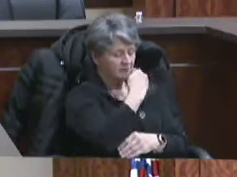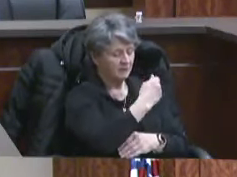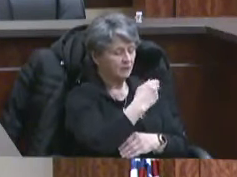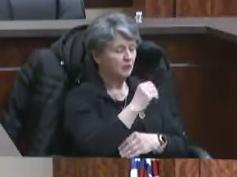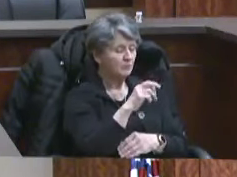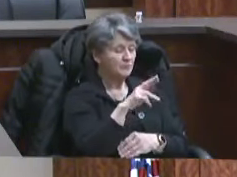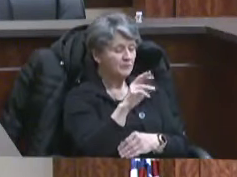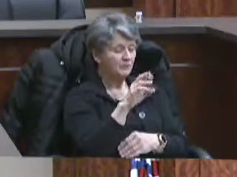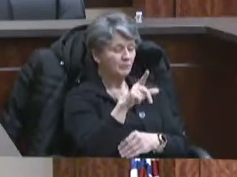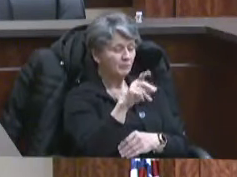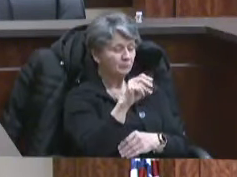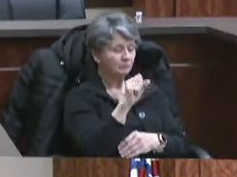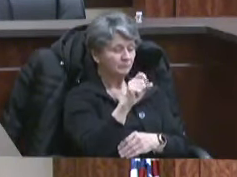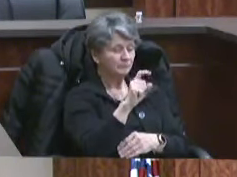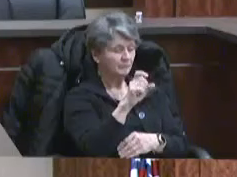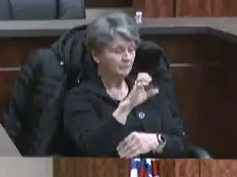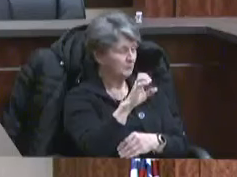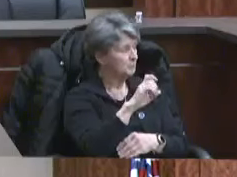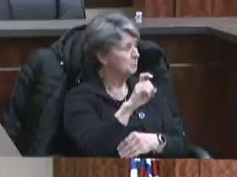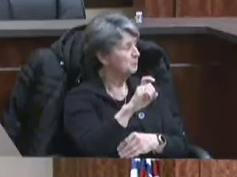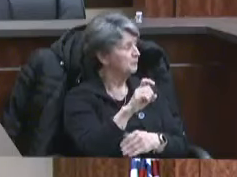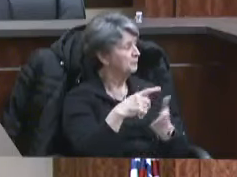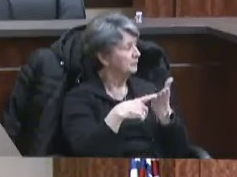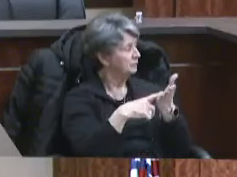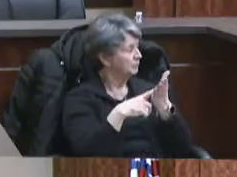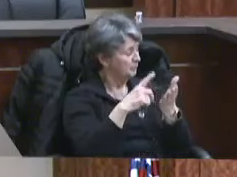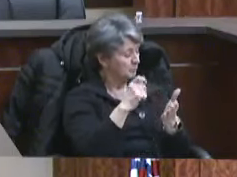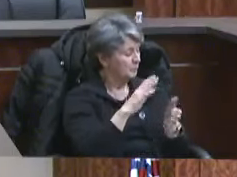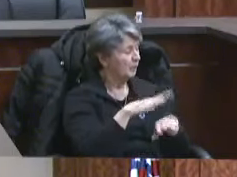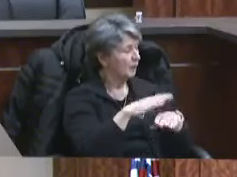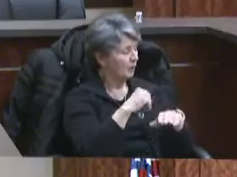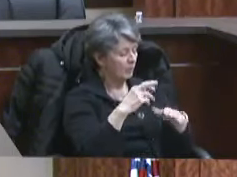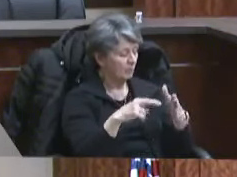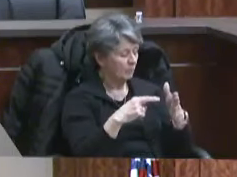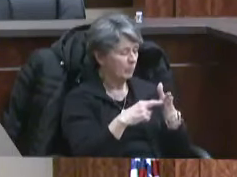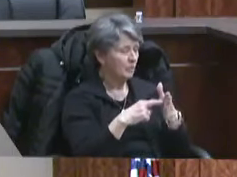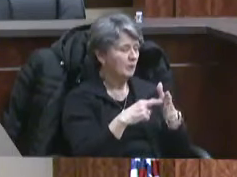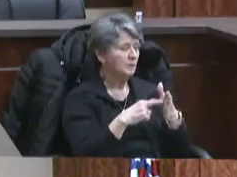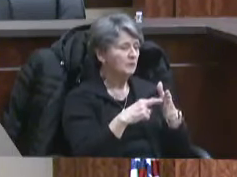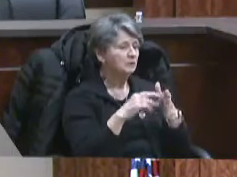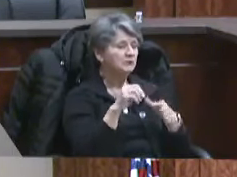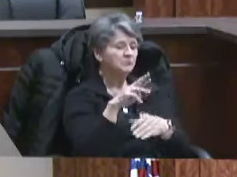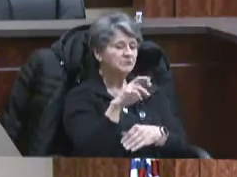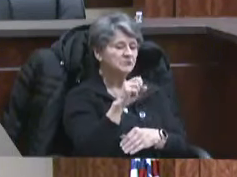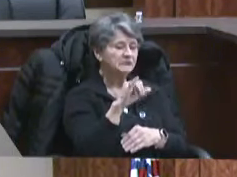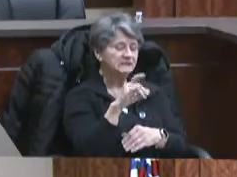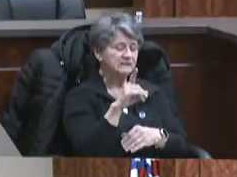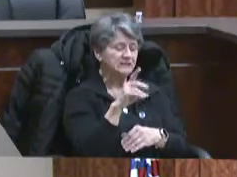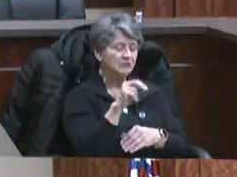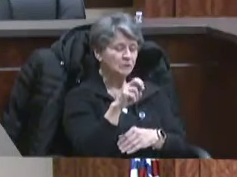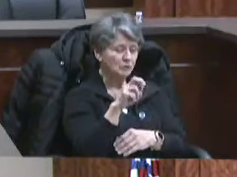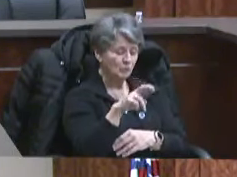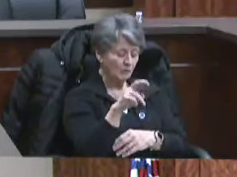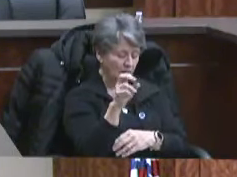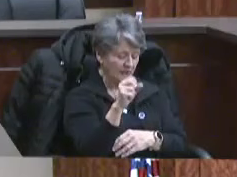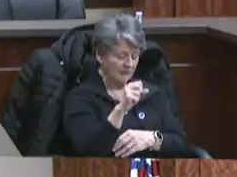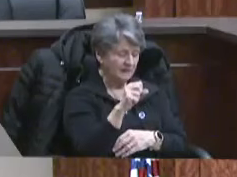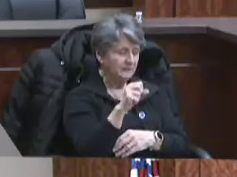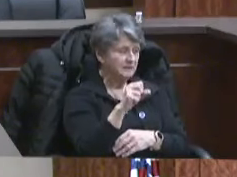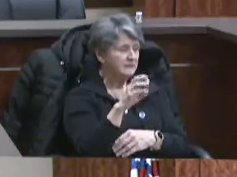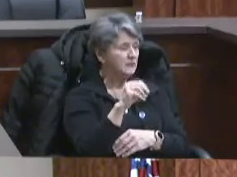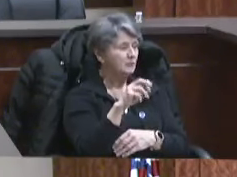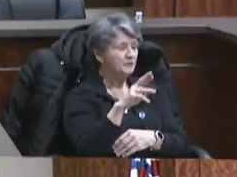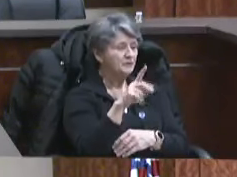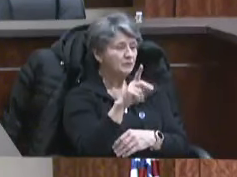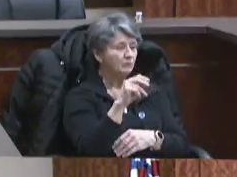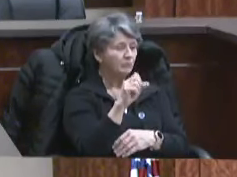Leszcz. Any discussion? Ms. Rao, please call the roll. Mr. Sydnor? Yes. Yes. Mr.